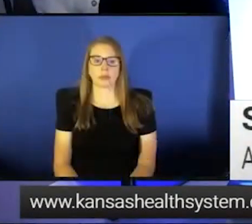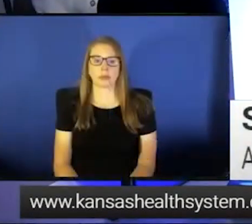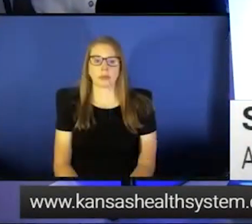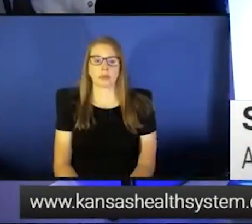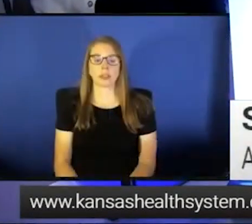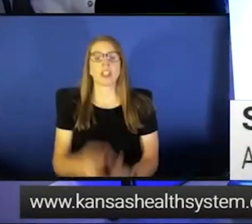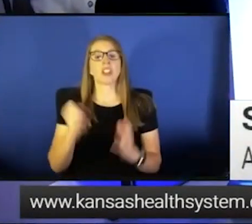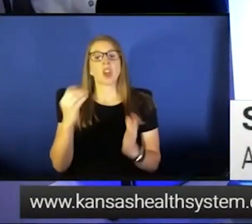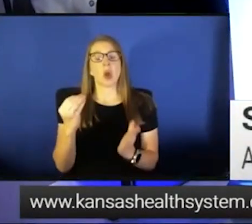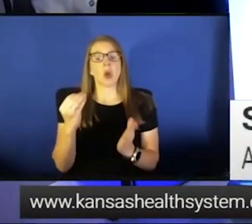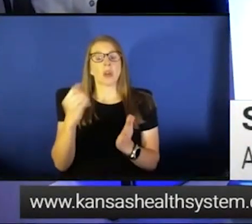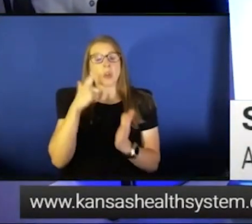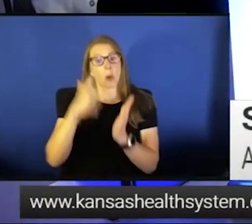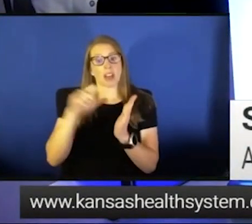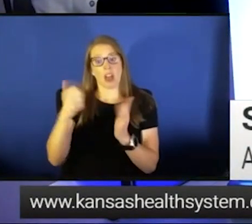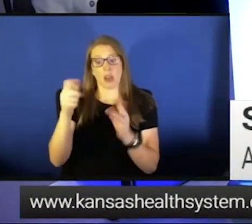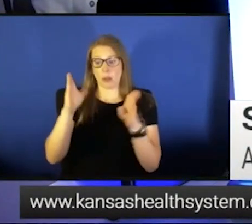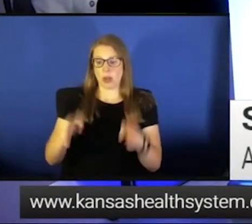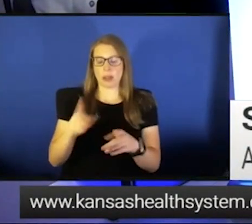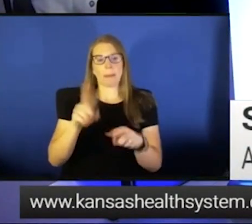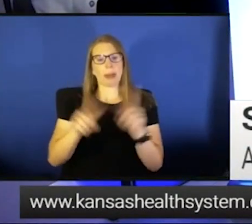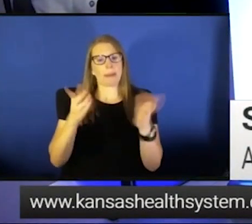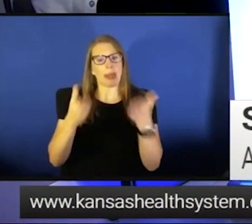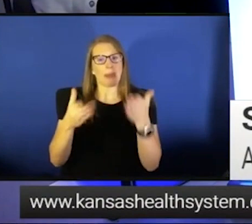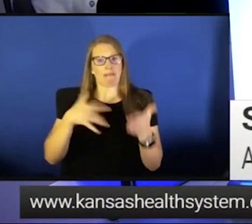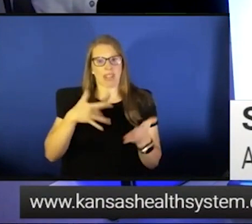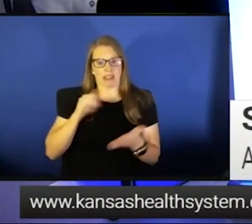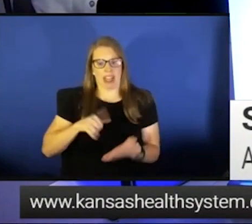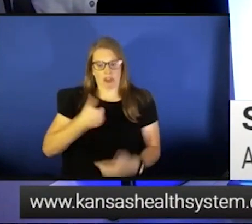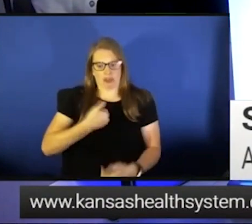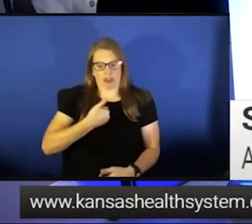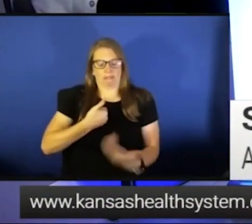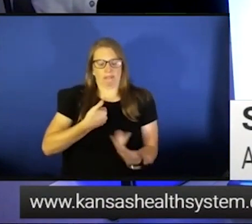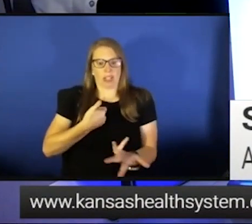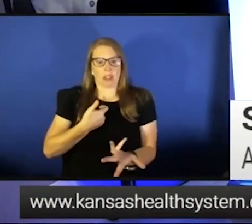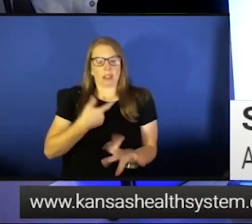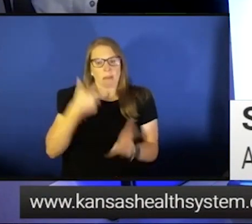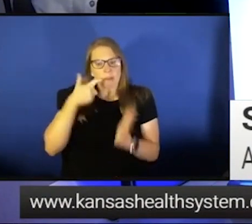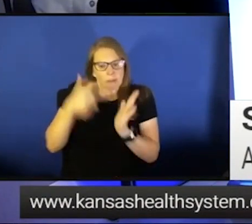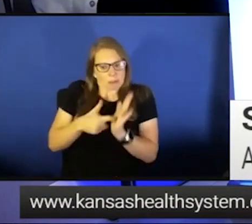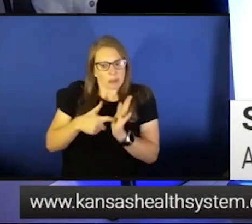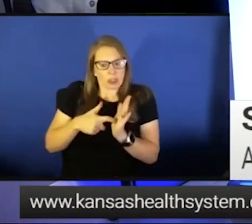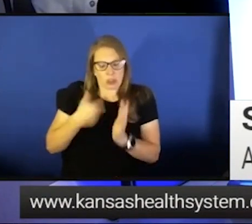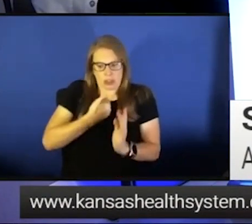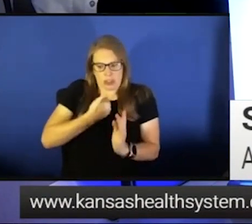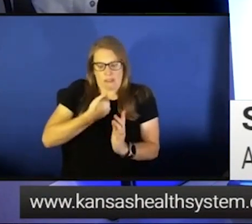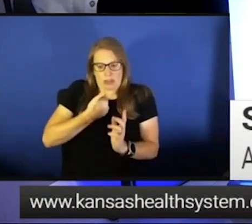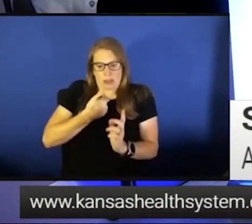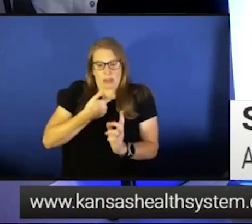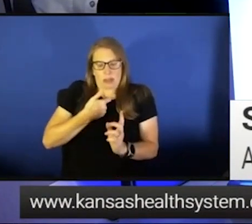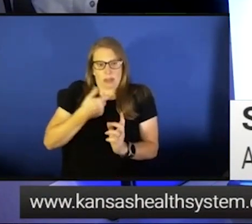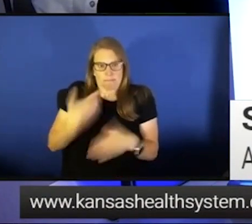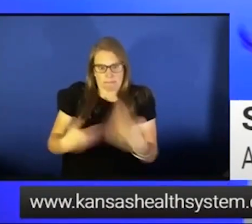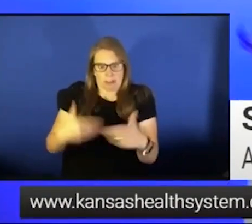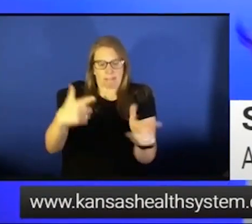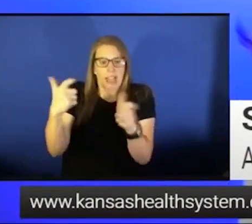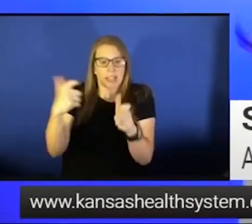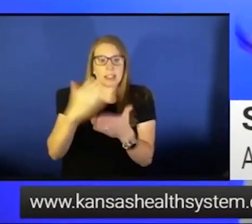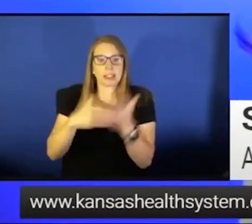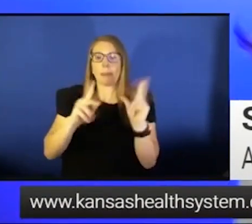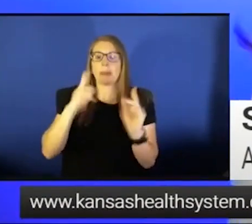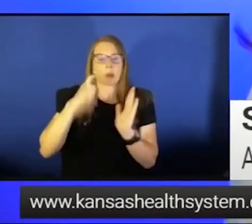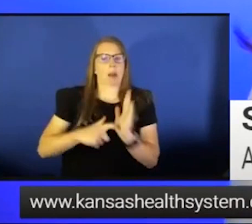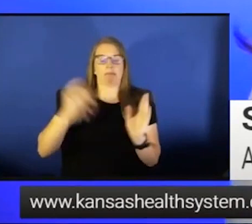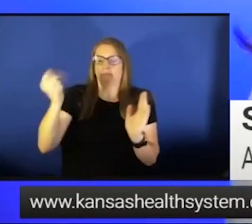yourself. What would be one or two that would stand out for yourself, for you to be able to act fast? Some people can recognize right away